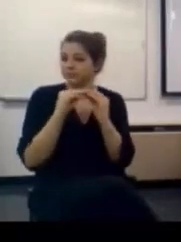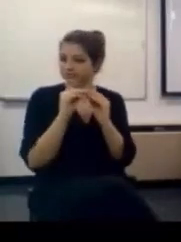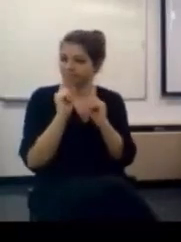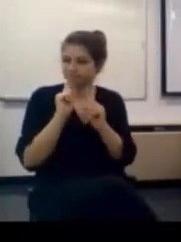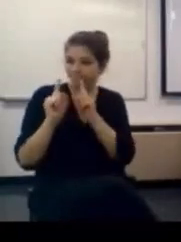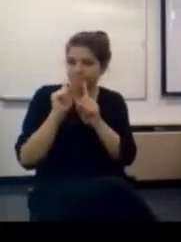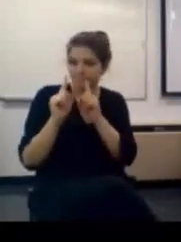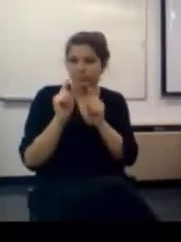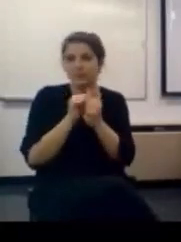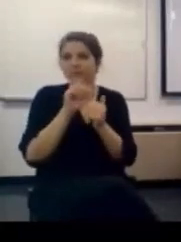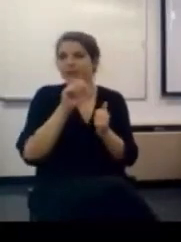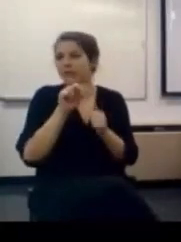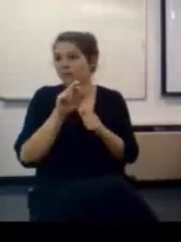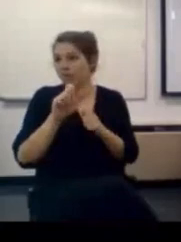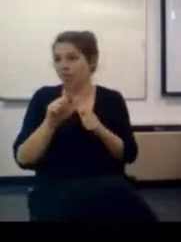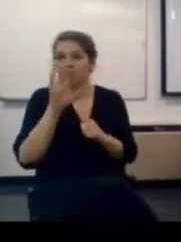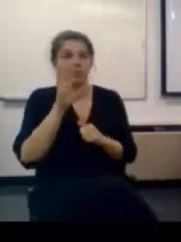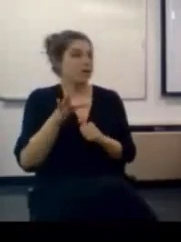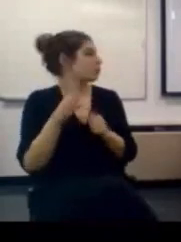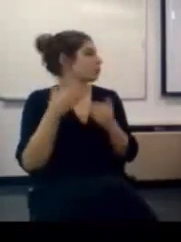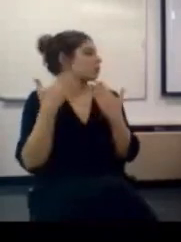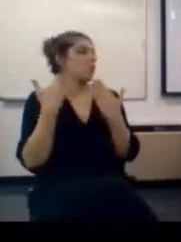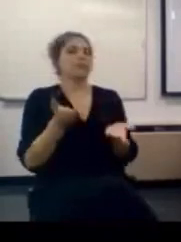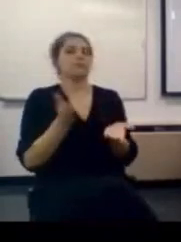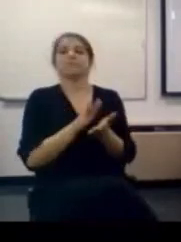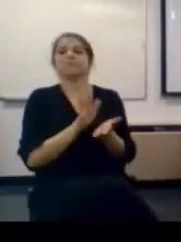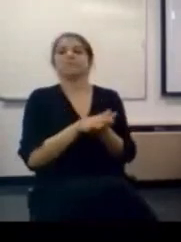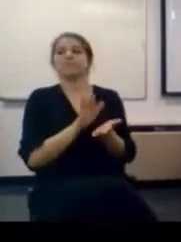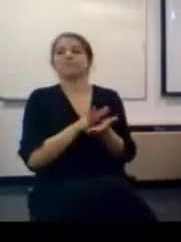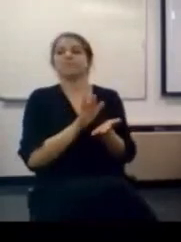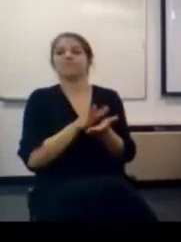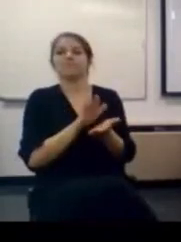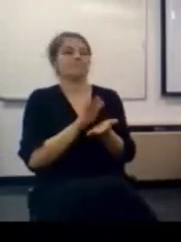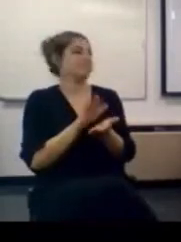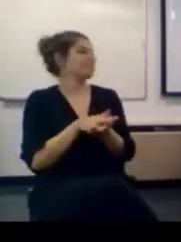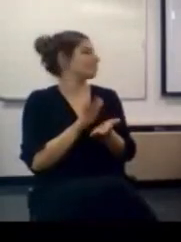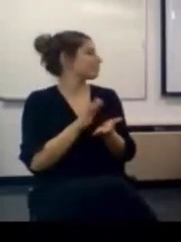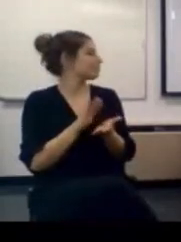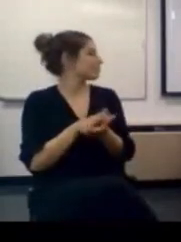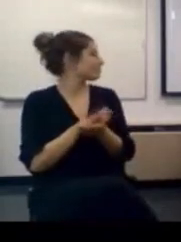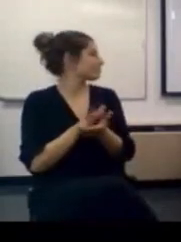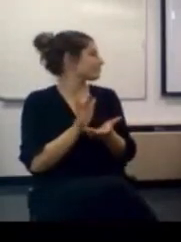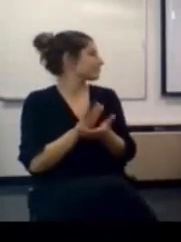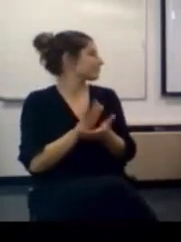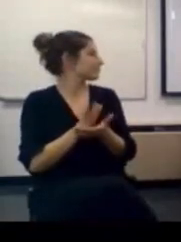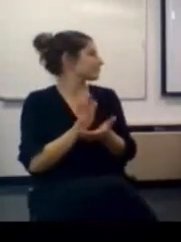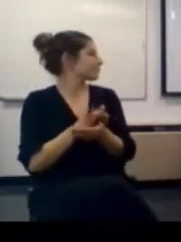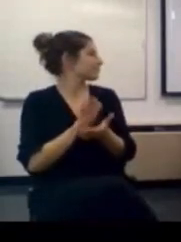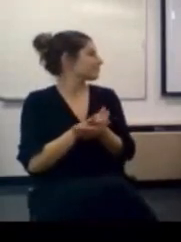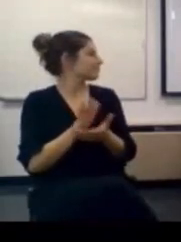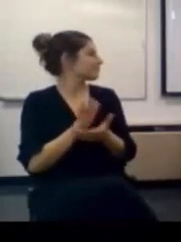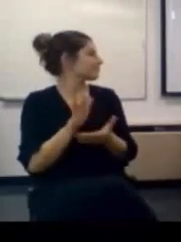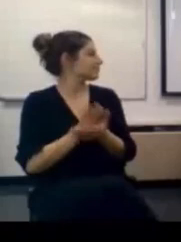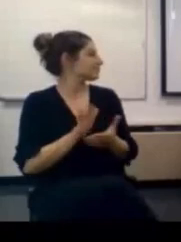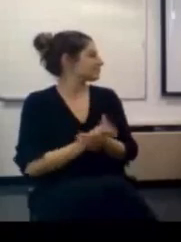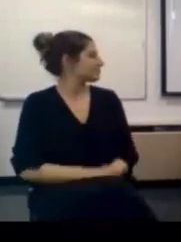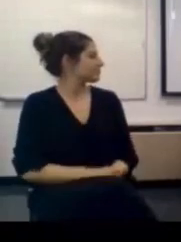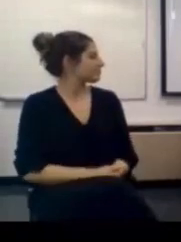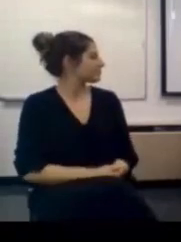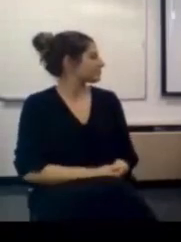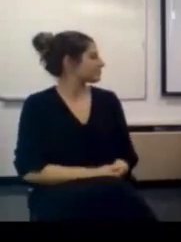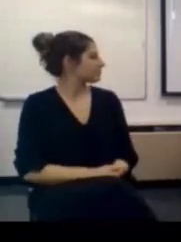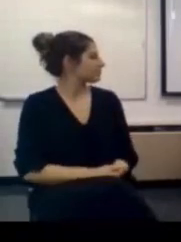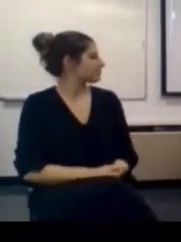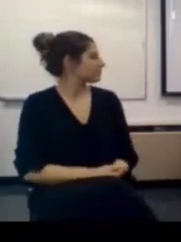group sessions, Conversations with Carol. So let's give Carol a round of applause, and then